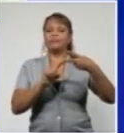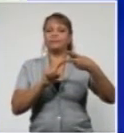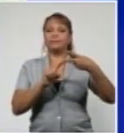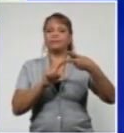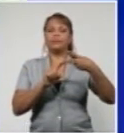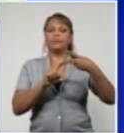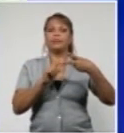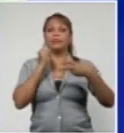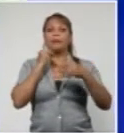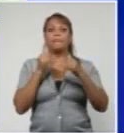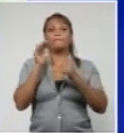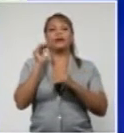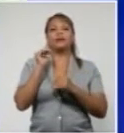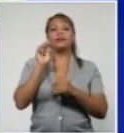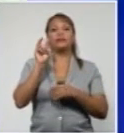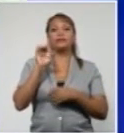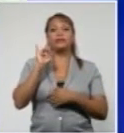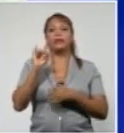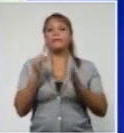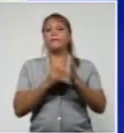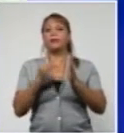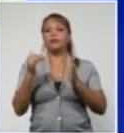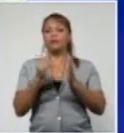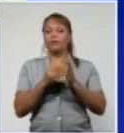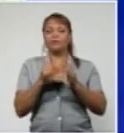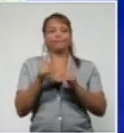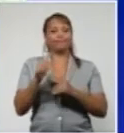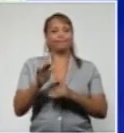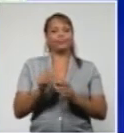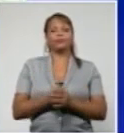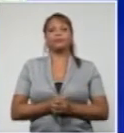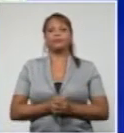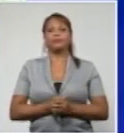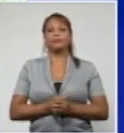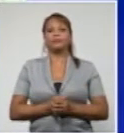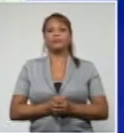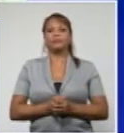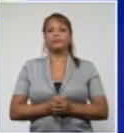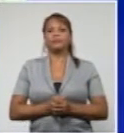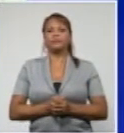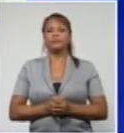6,623,000 cases. Then Brazil, with over